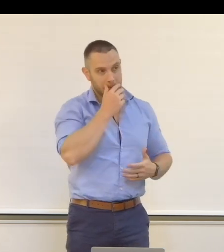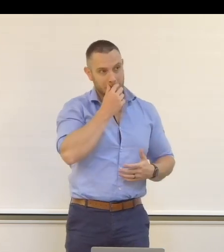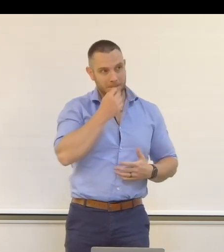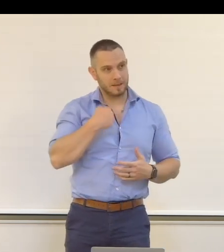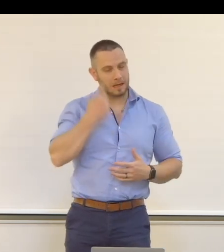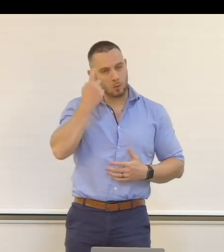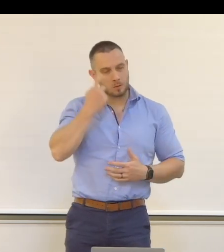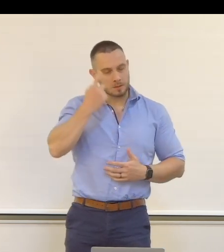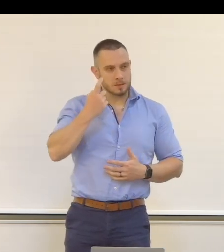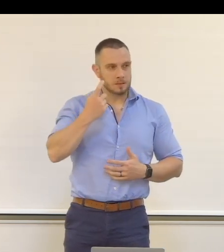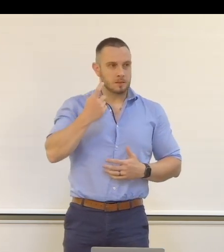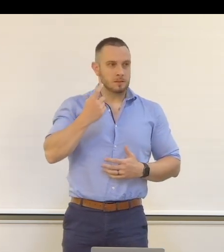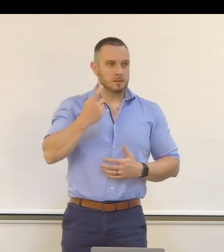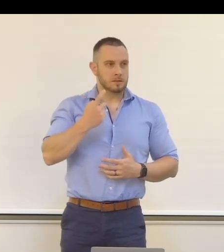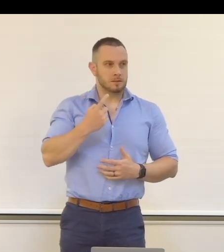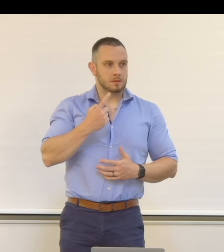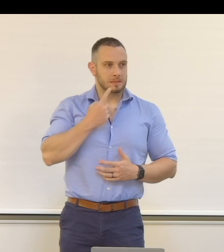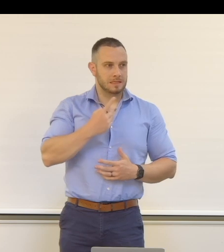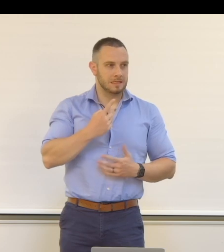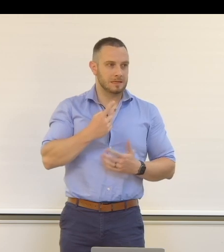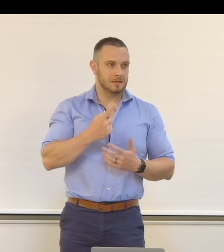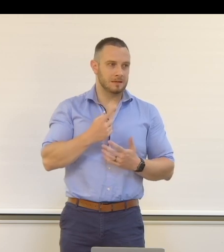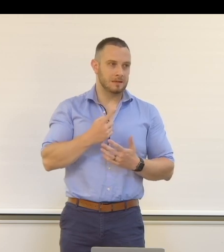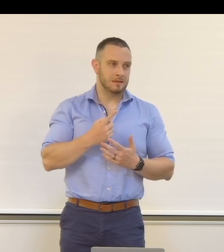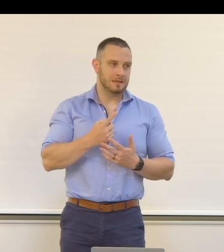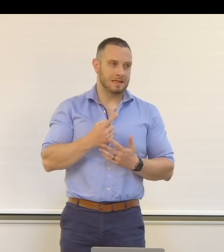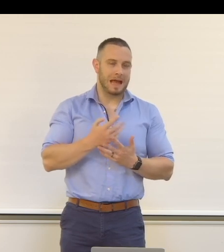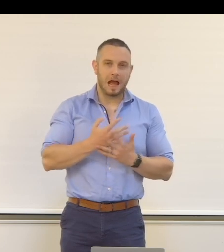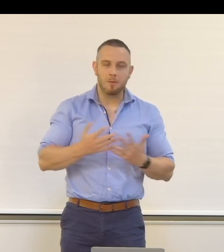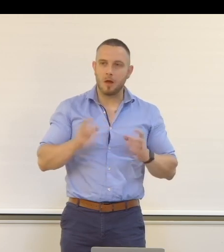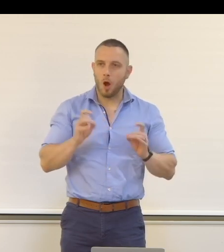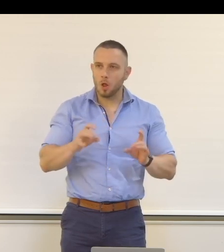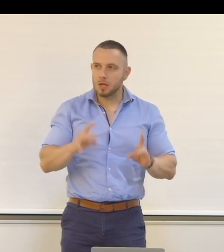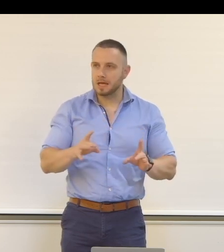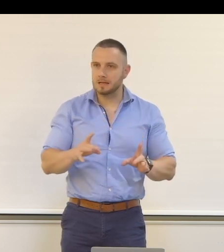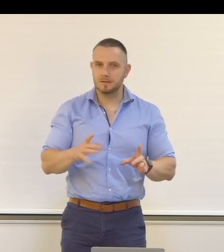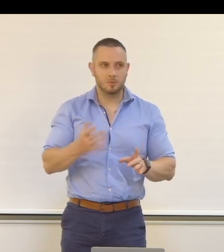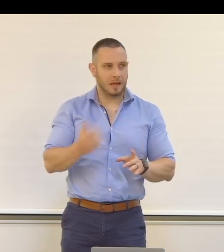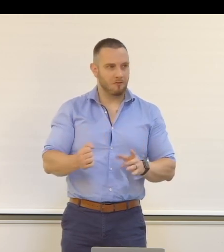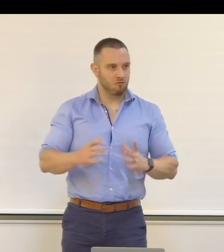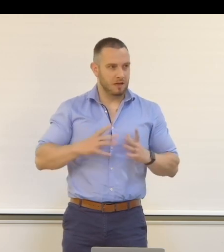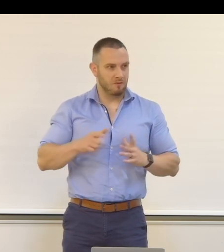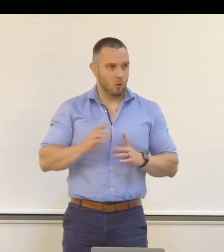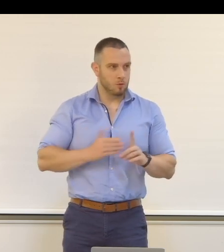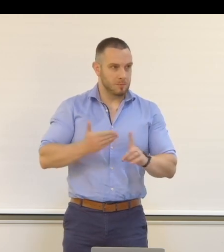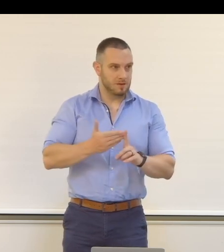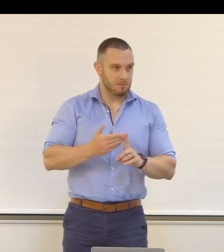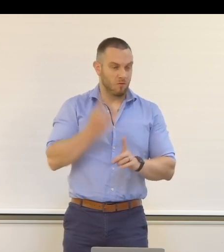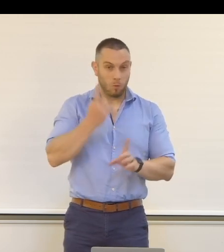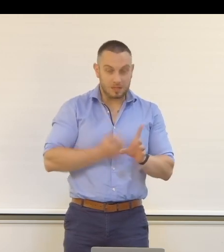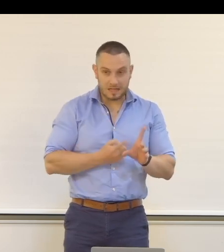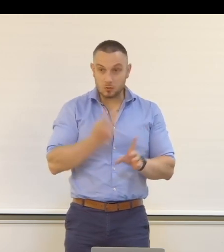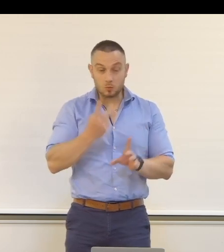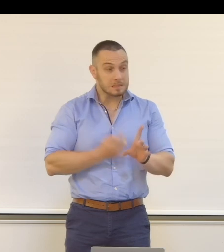you know, when we say, how much time do we have free? How much holidays do we spend for those missions? And it's only finding a year and a half or almost